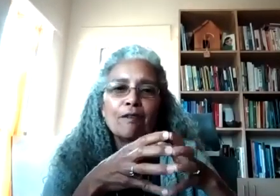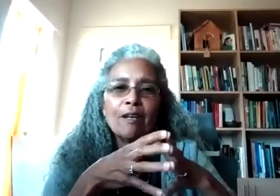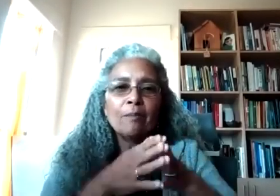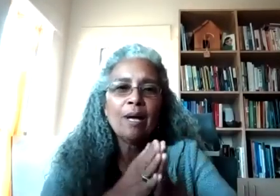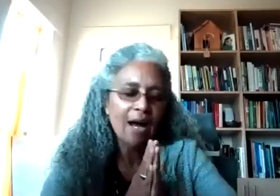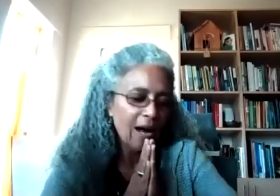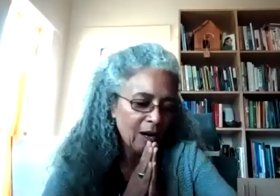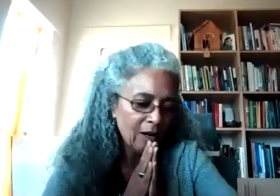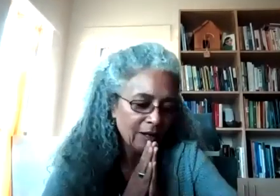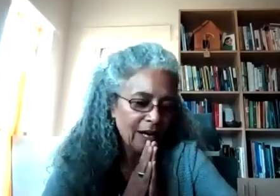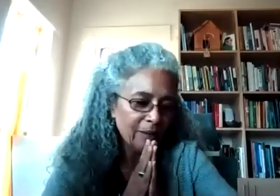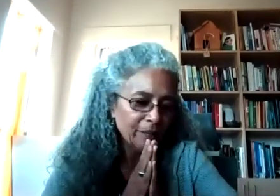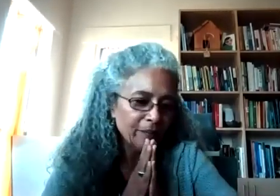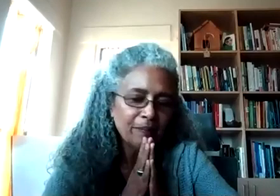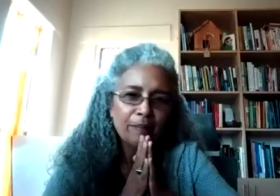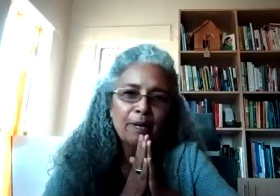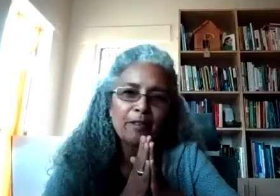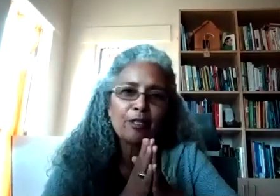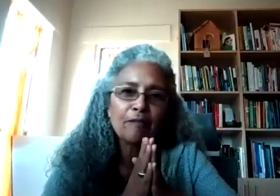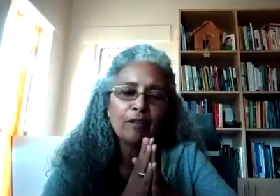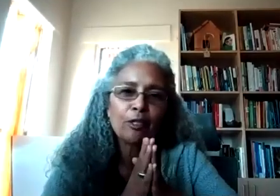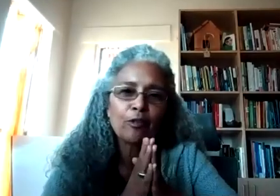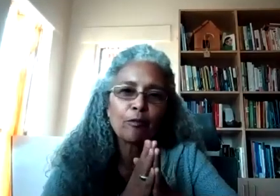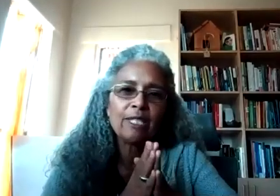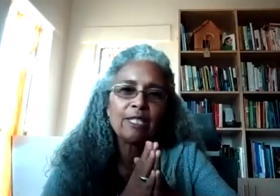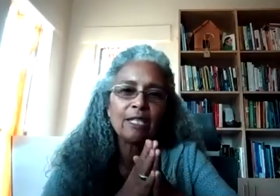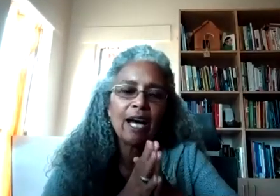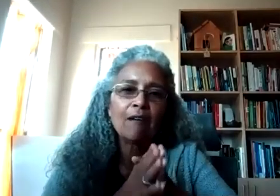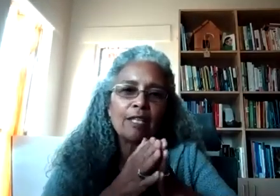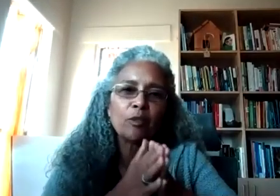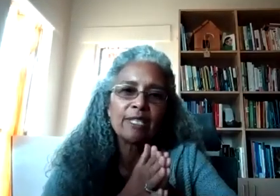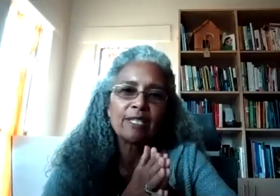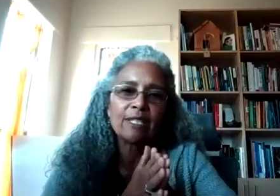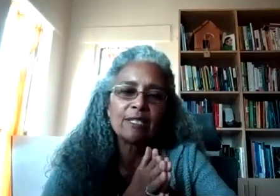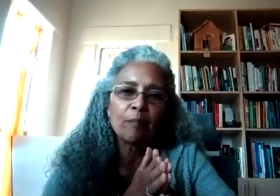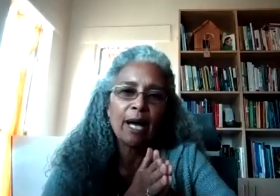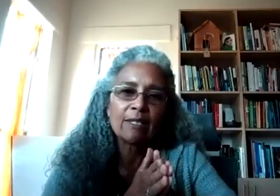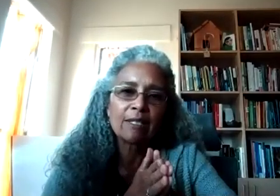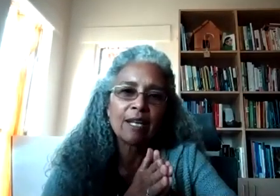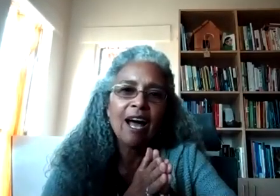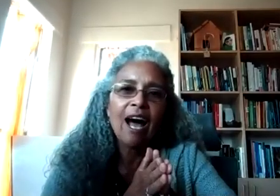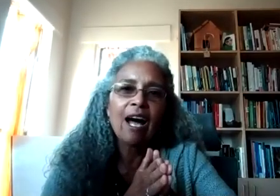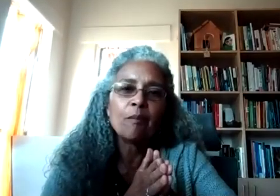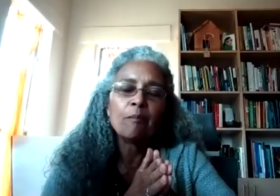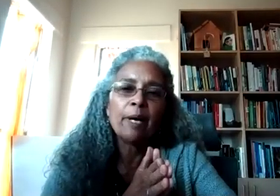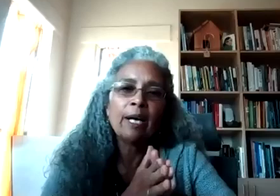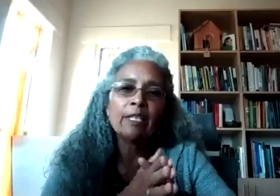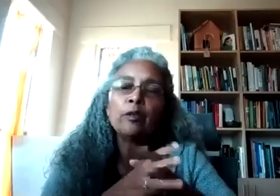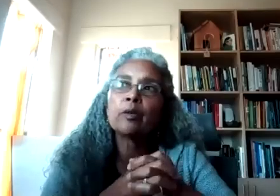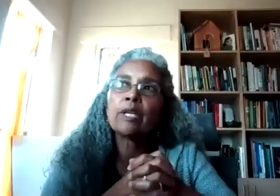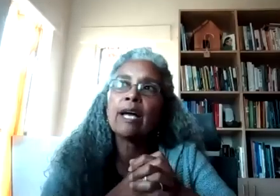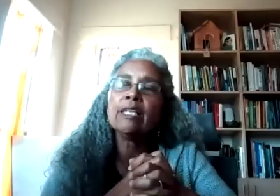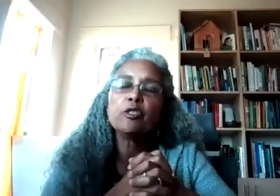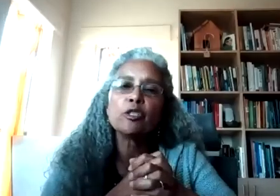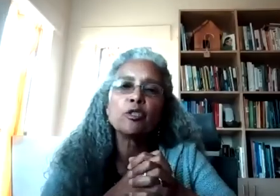of our mothers and founders of RISI have addressed this in the past. But